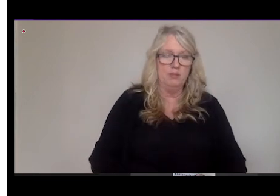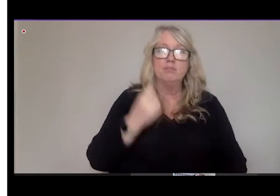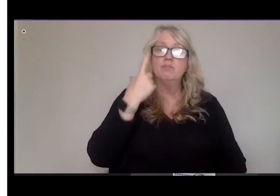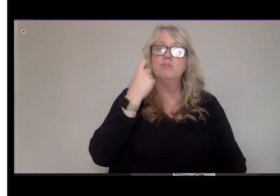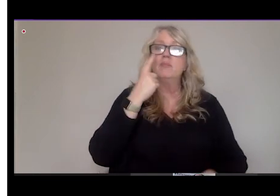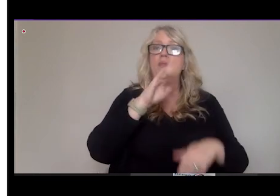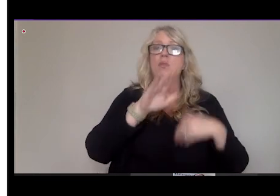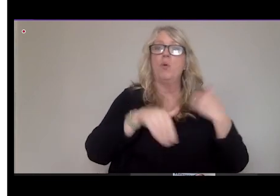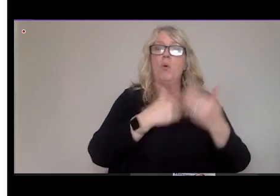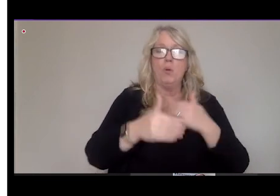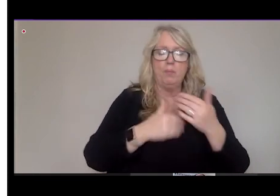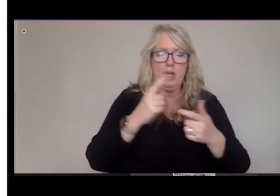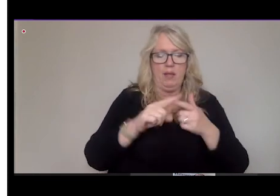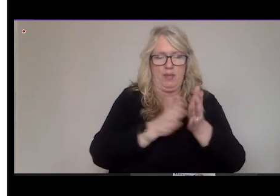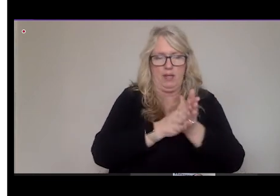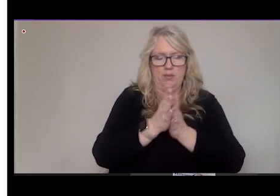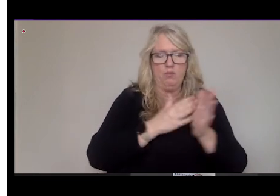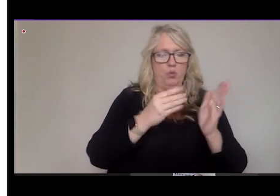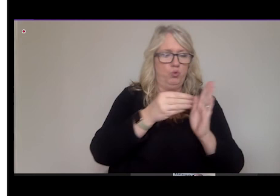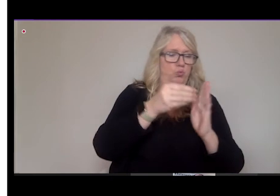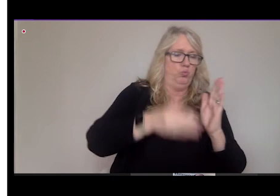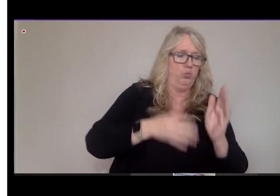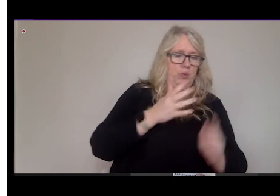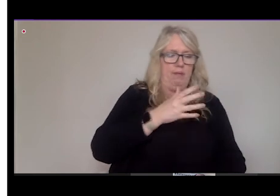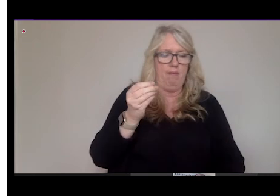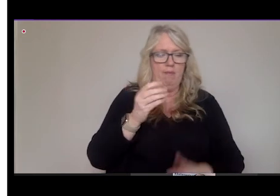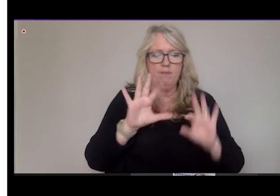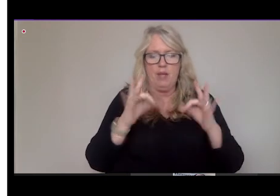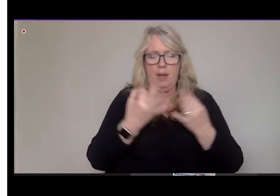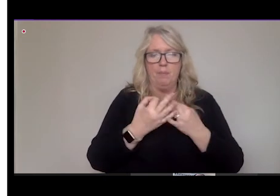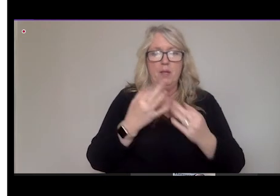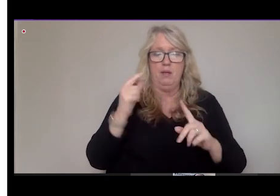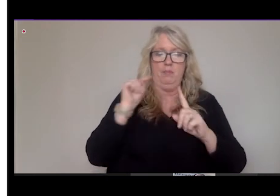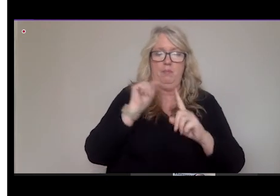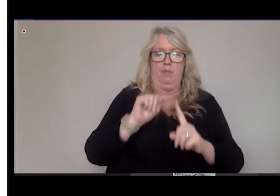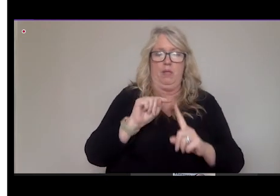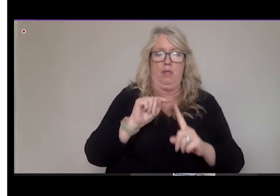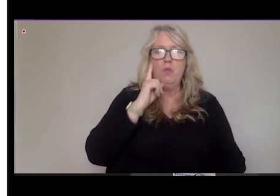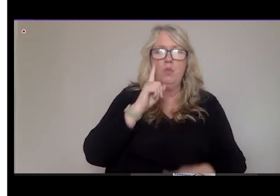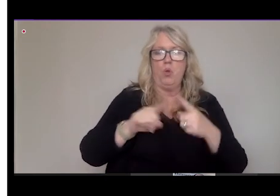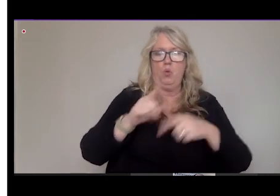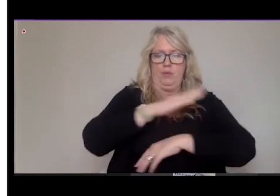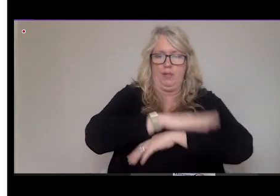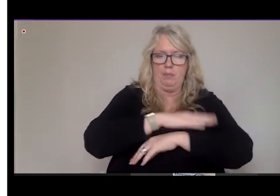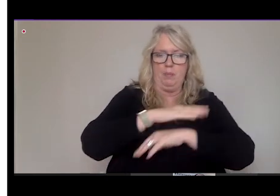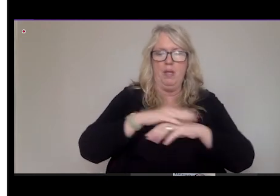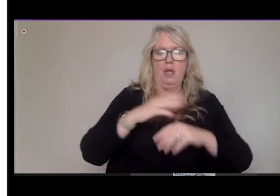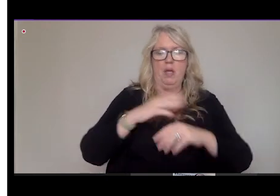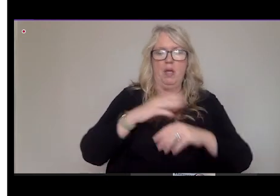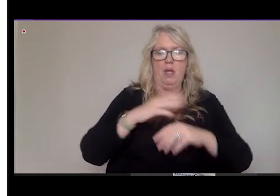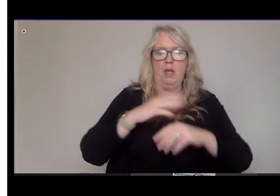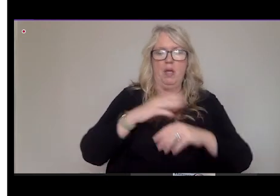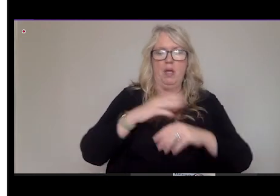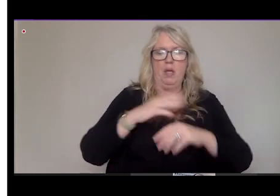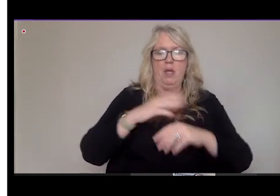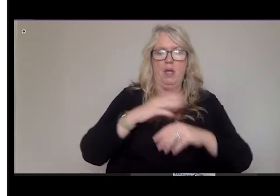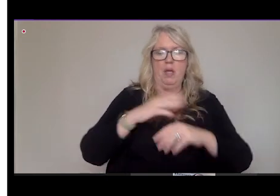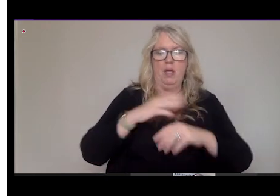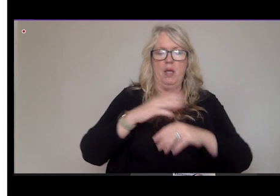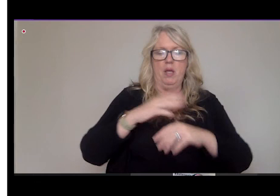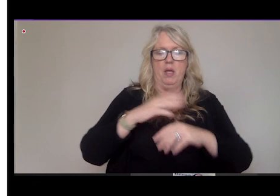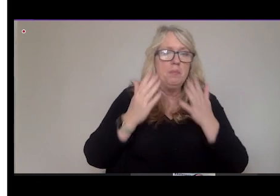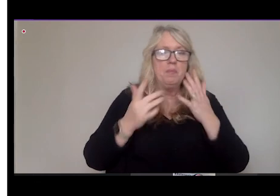So the whole process is driven by students and families, but at the table are the educators and the voc